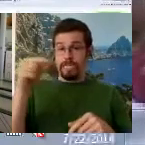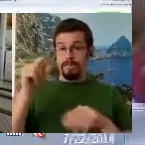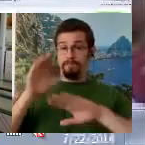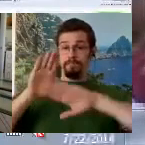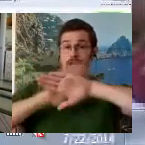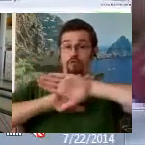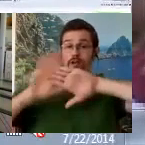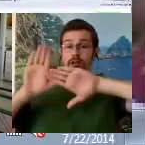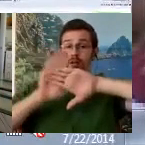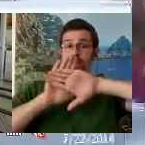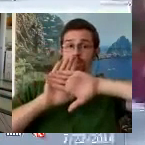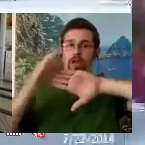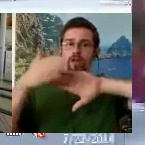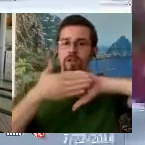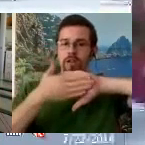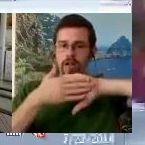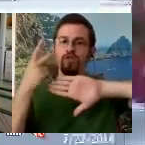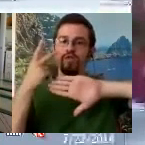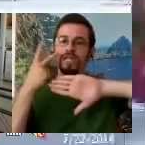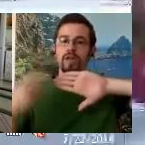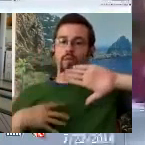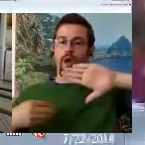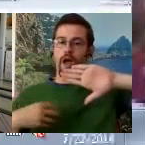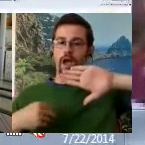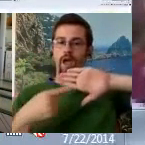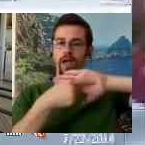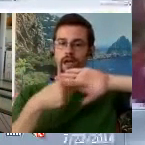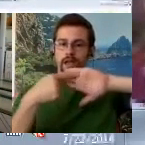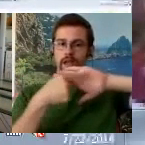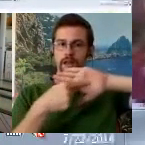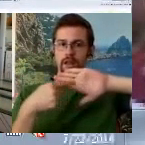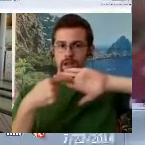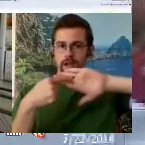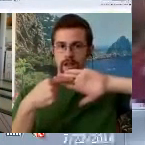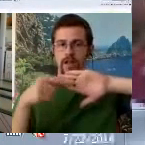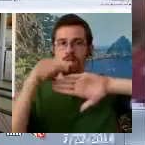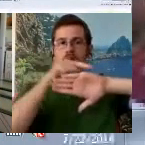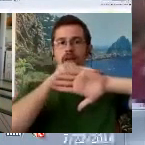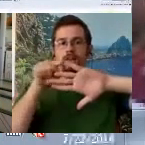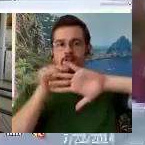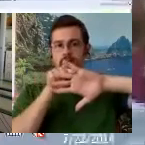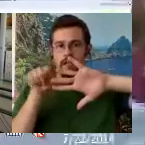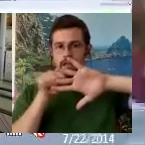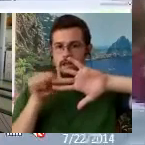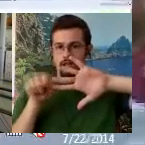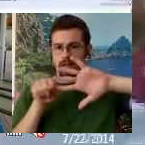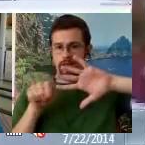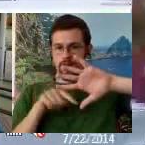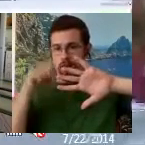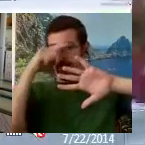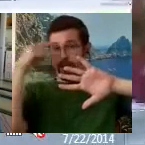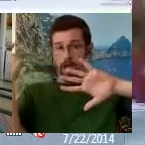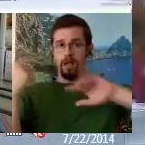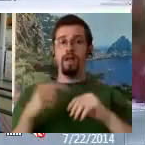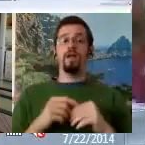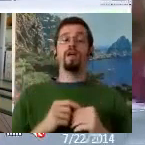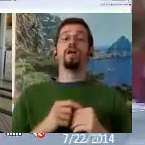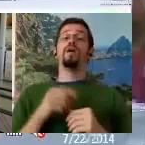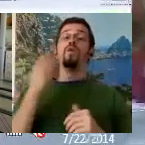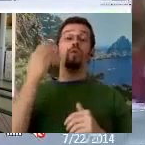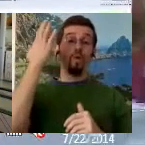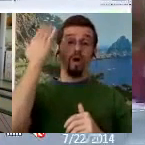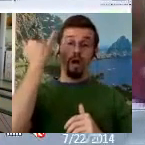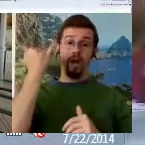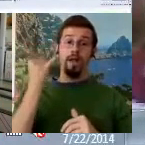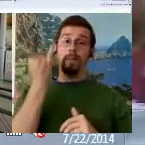see something. Our symbols definitely have a white fill, and the reason is we need to put one hand over